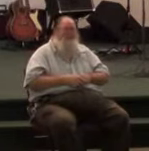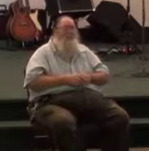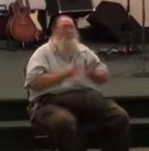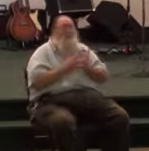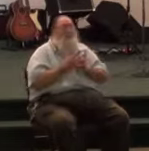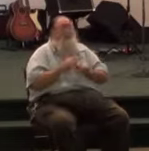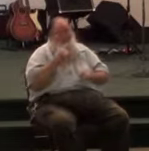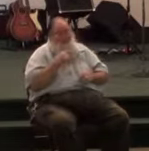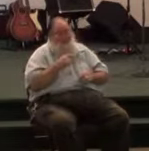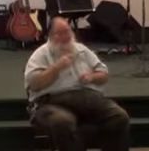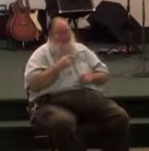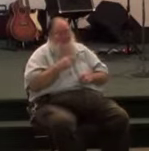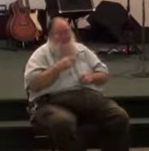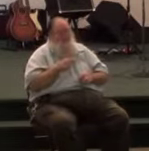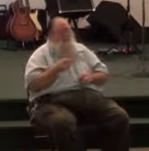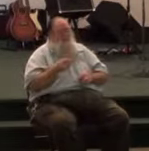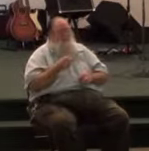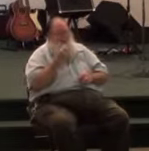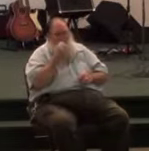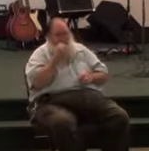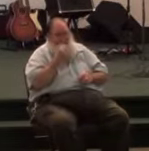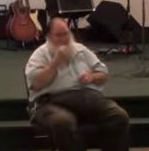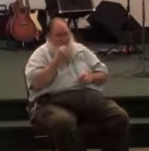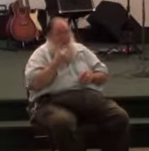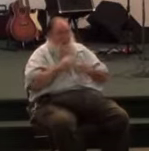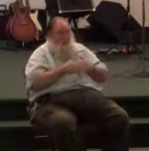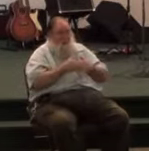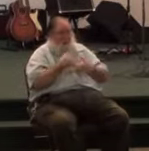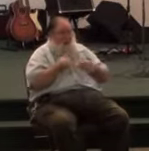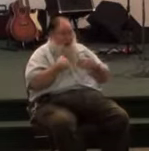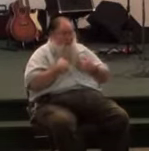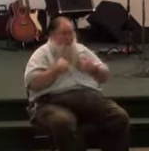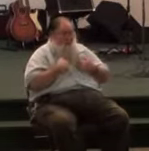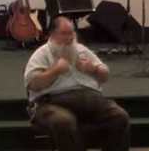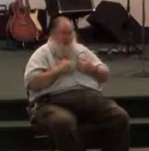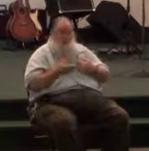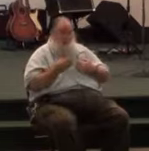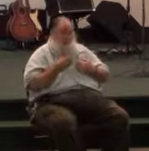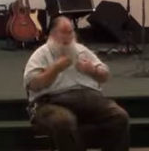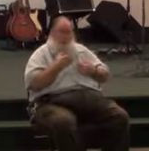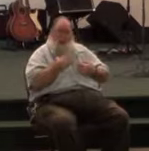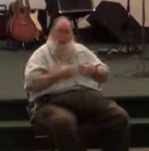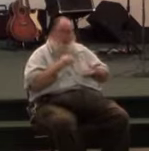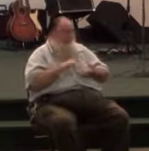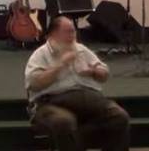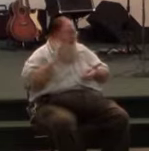Jesus said, you eat of the bread that I have and you'll never hunger again.